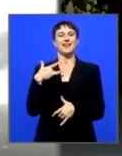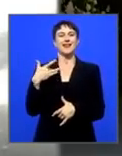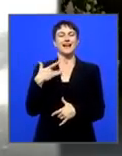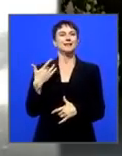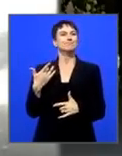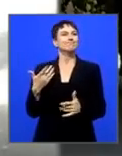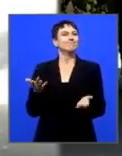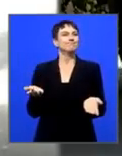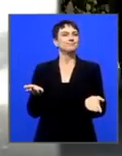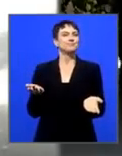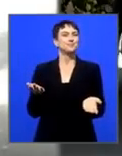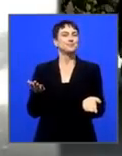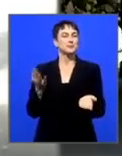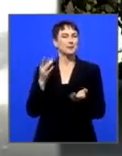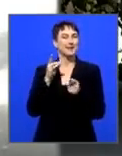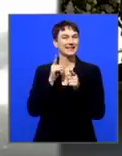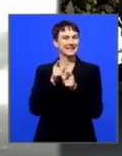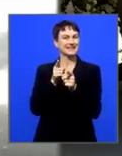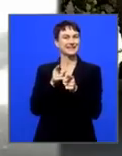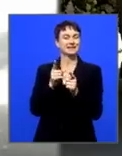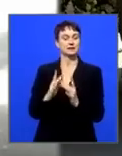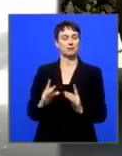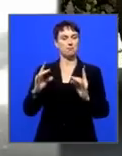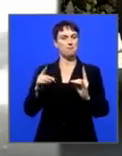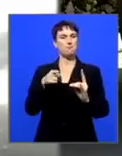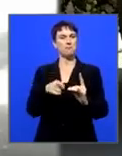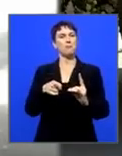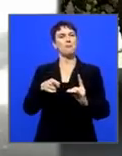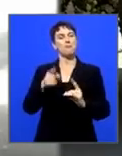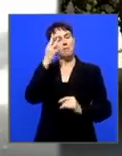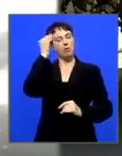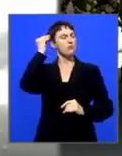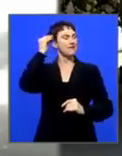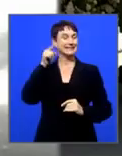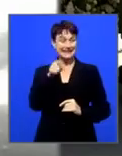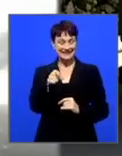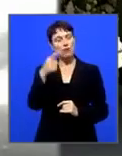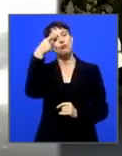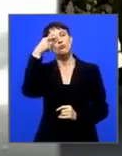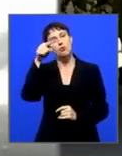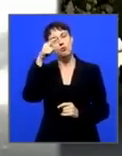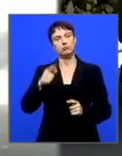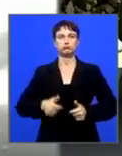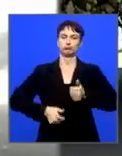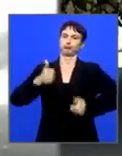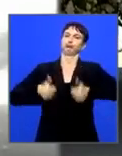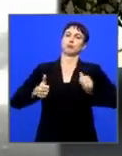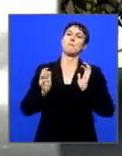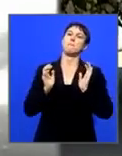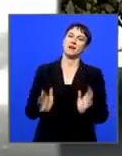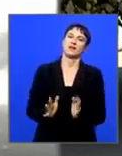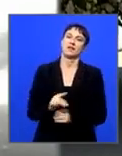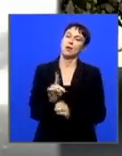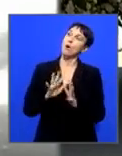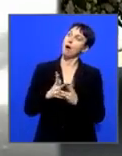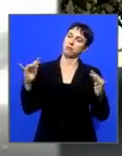that this was a function of all these important people from all